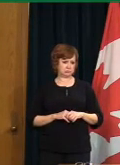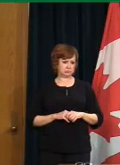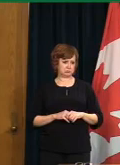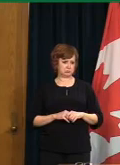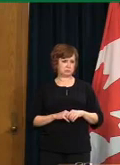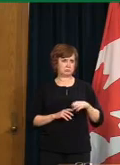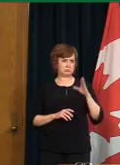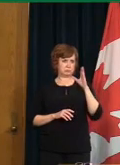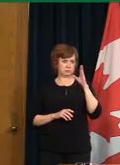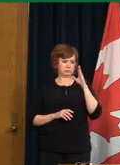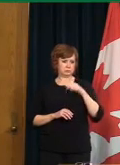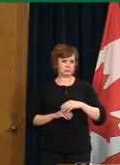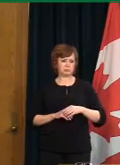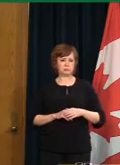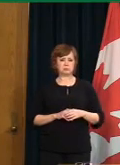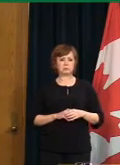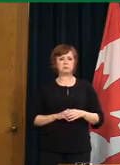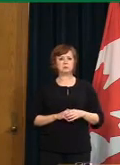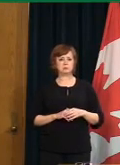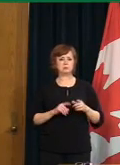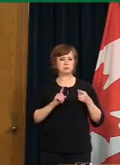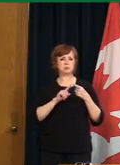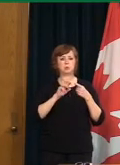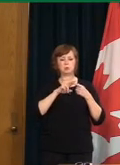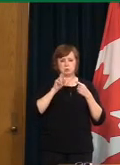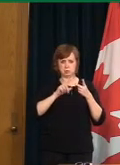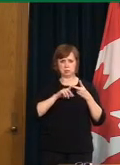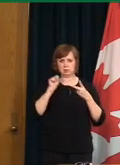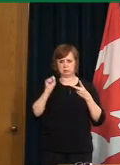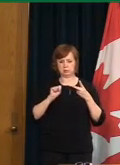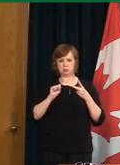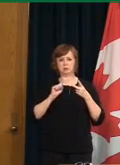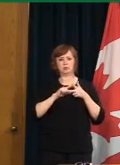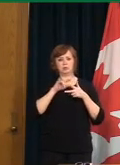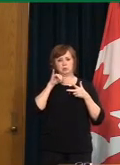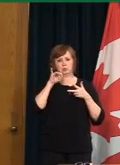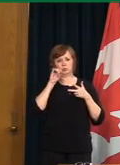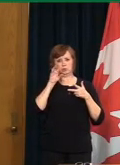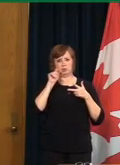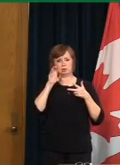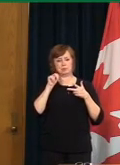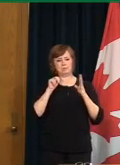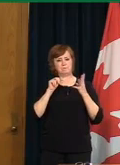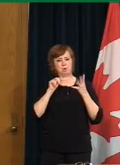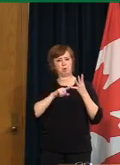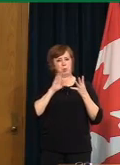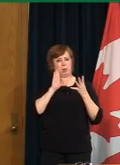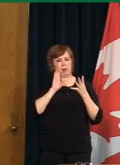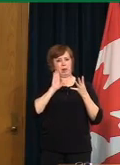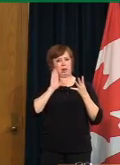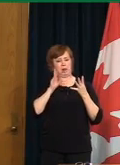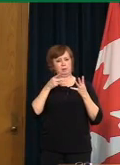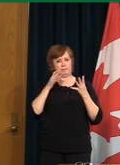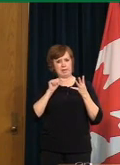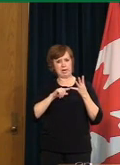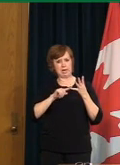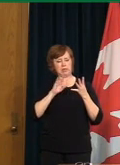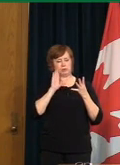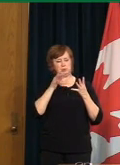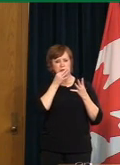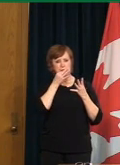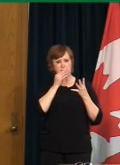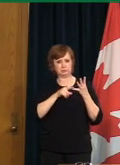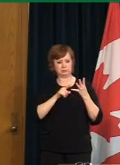Thanks. So as you know, we do have the drive-thrus in Saskatoon, Regina, Yorkton, and we're setting one up in PA. And with respect to the Saskatoon and